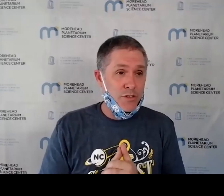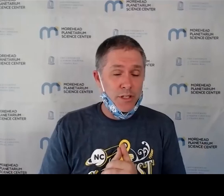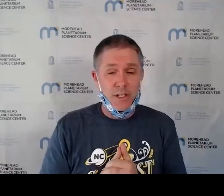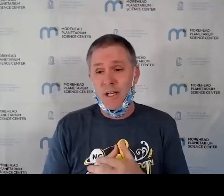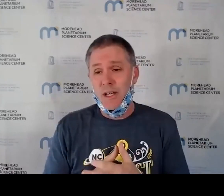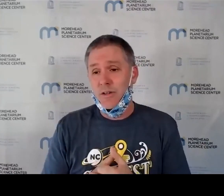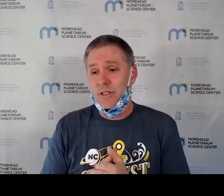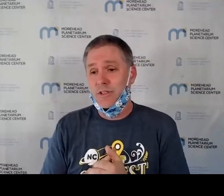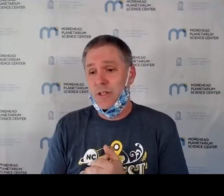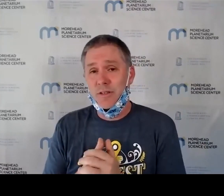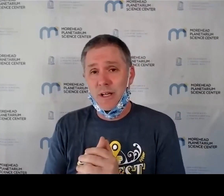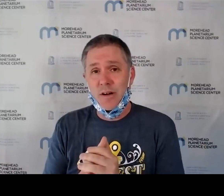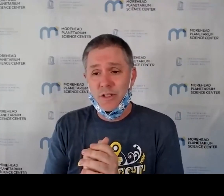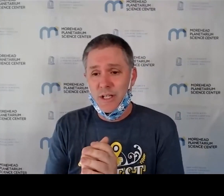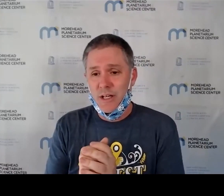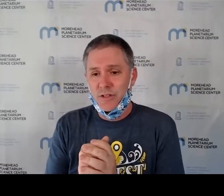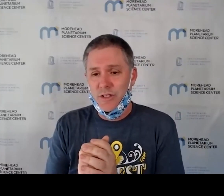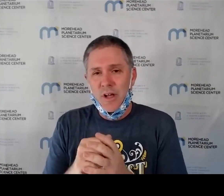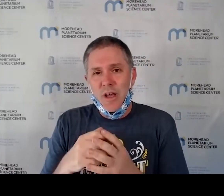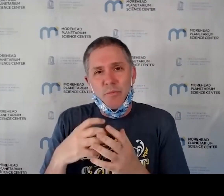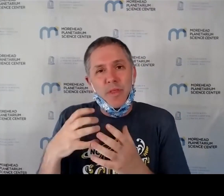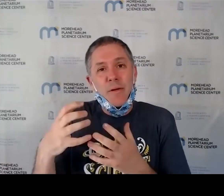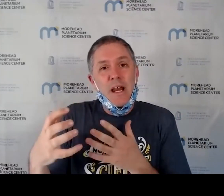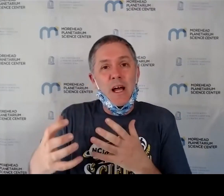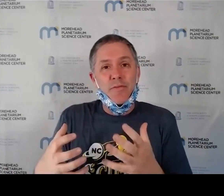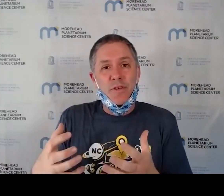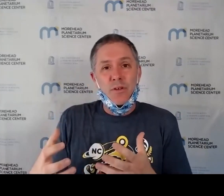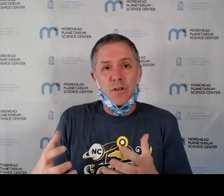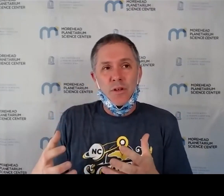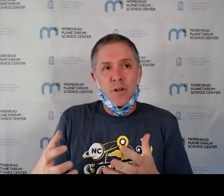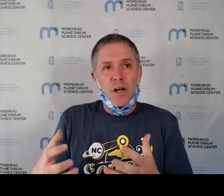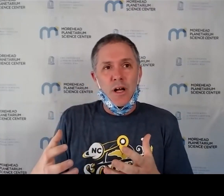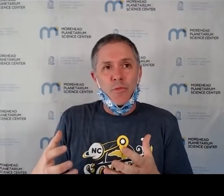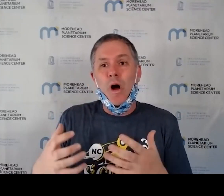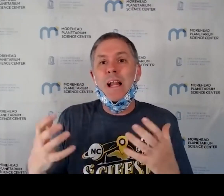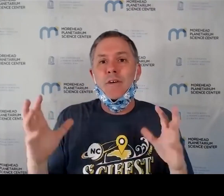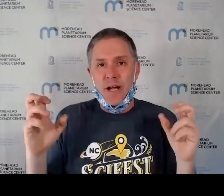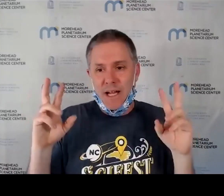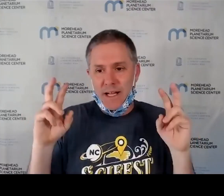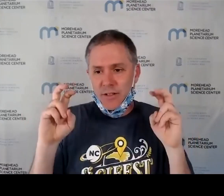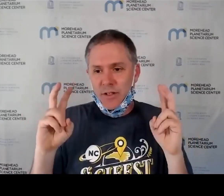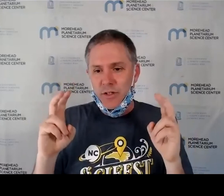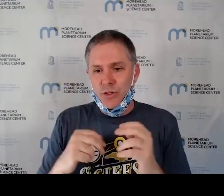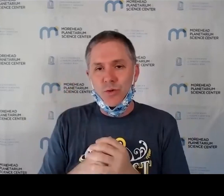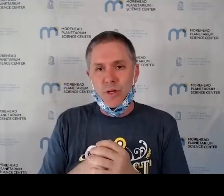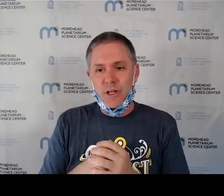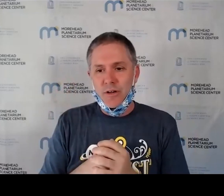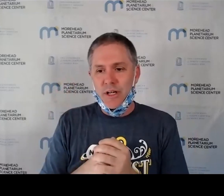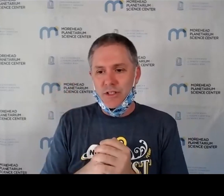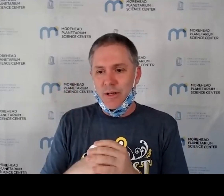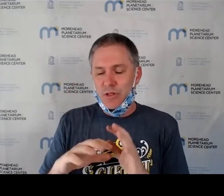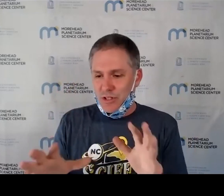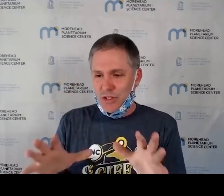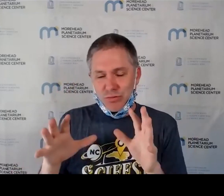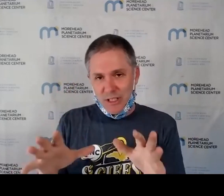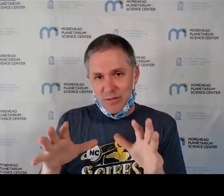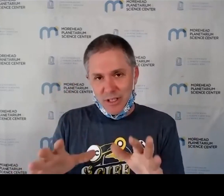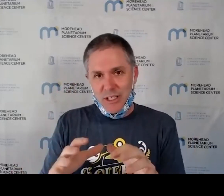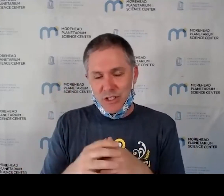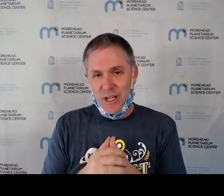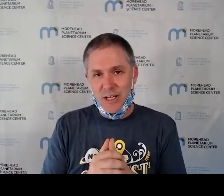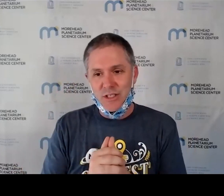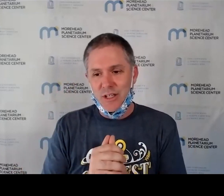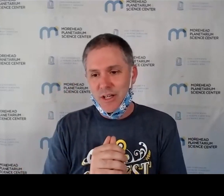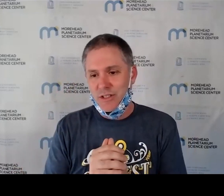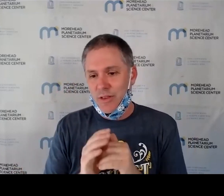from elementary educators and childcare educators, that they may not feel qualified to integrate STEM. So this is really,